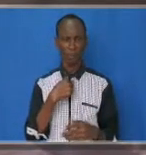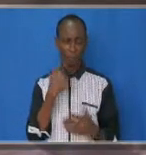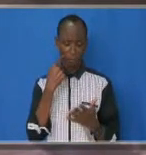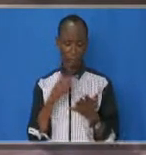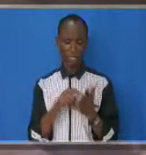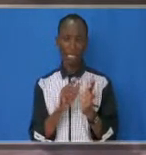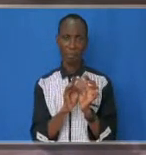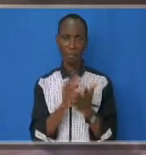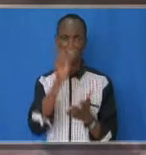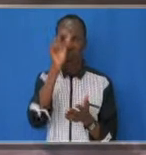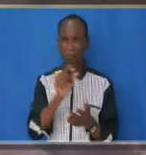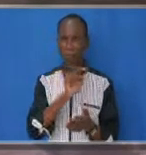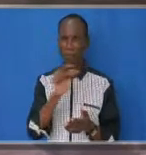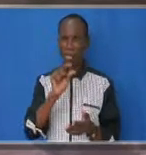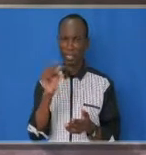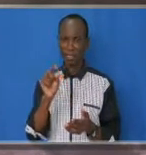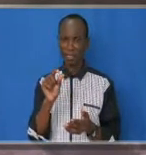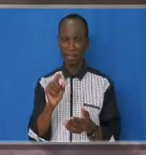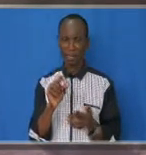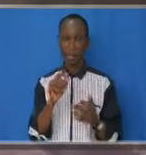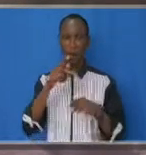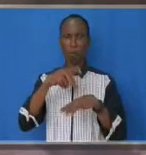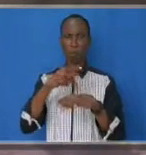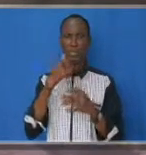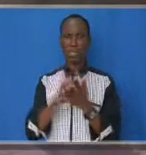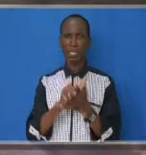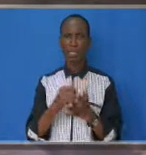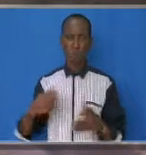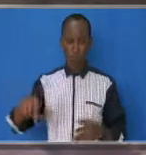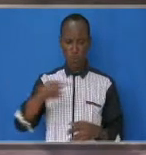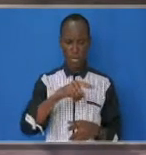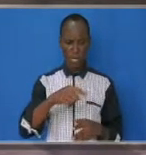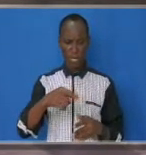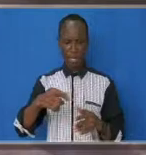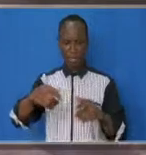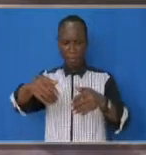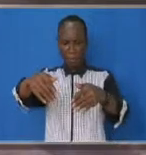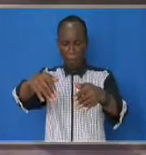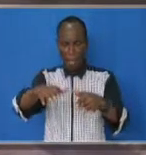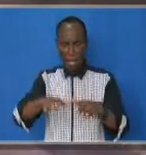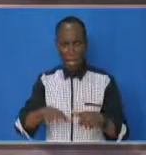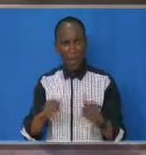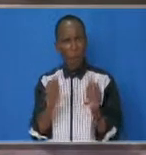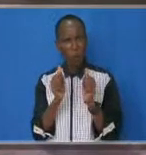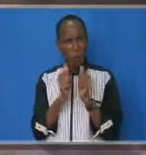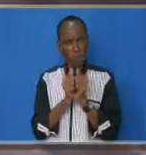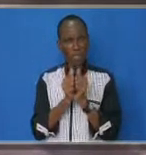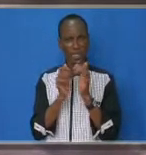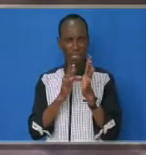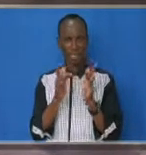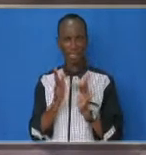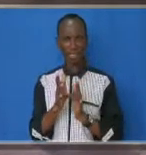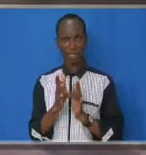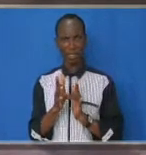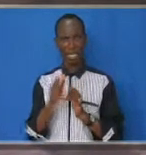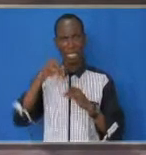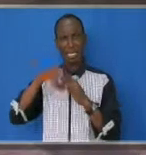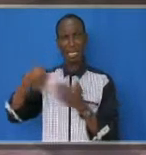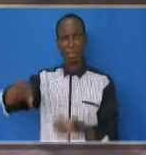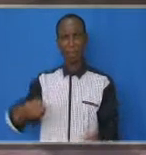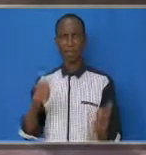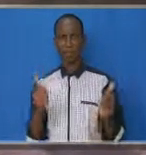bare ground. Now, all these wonderful things happened to Israel, and they received the law of God with the